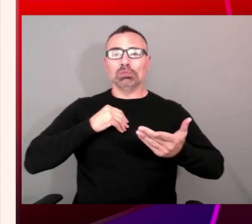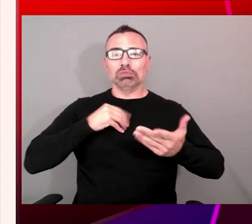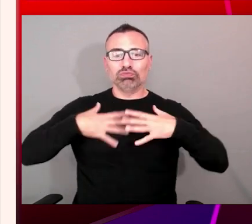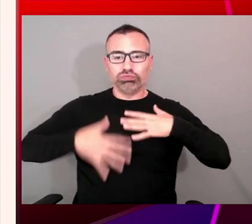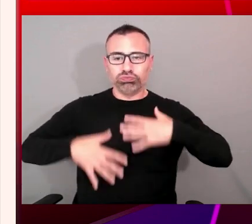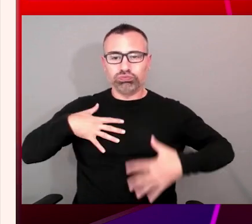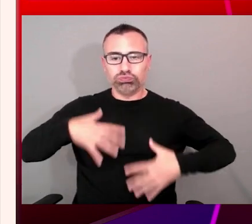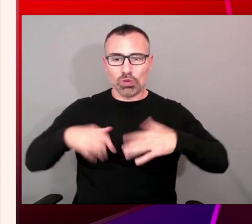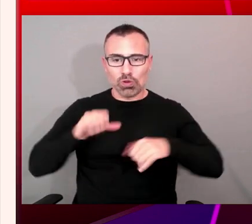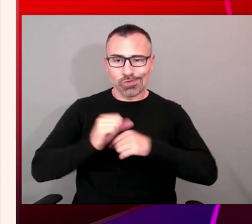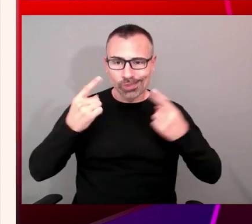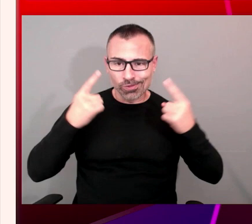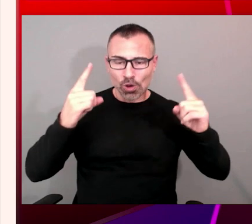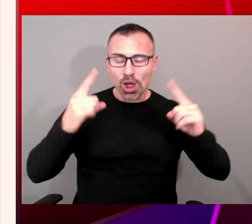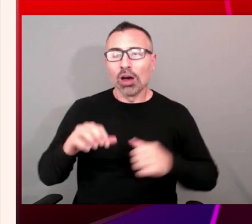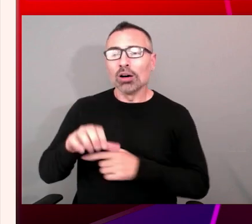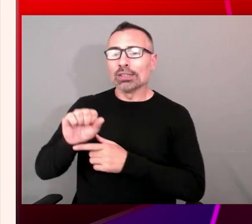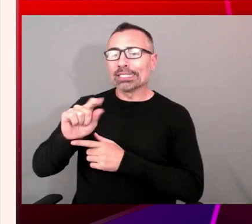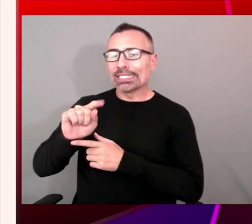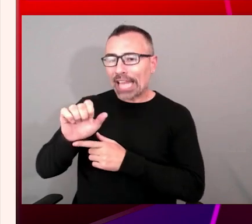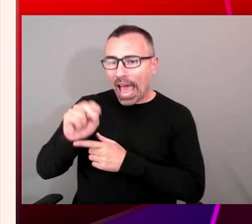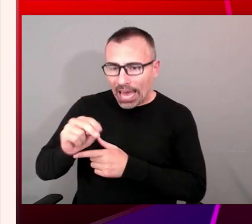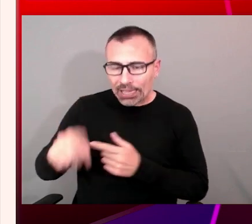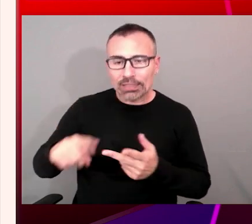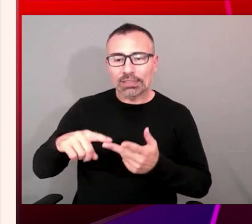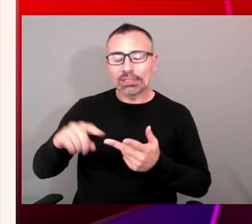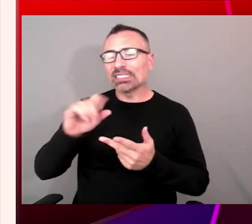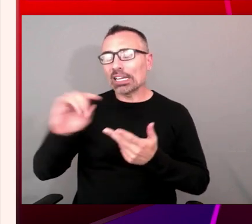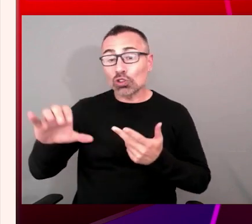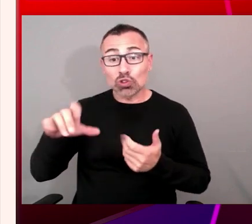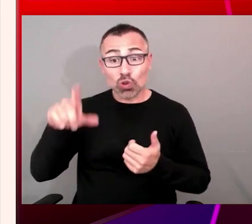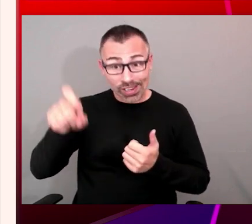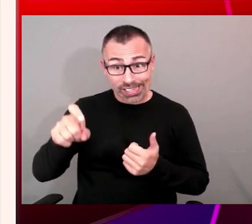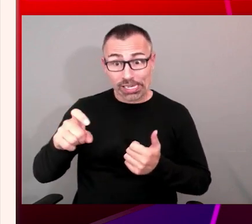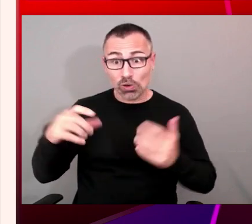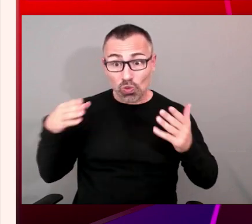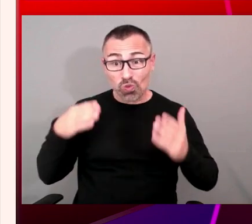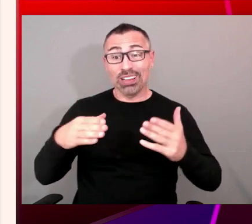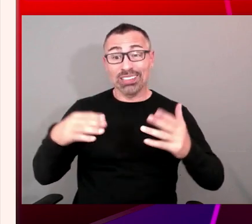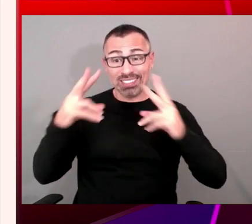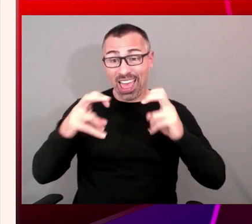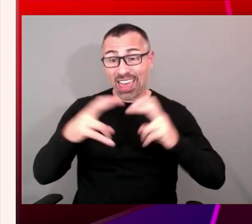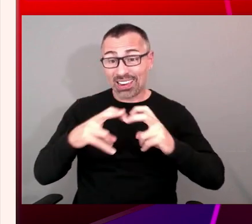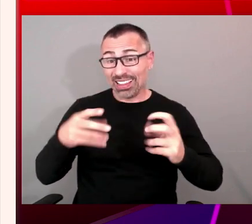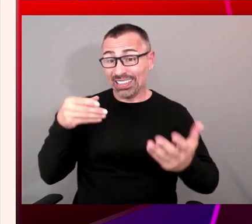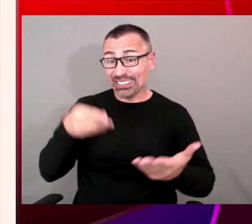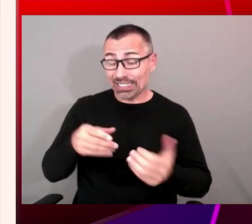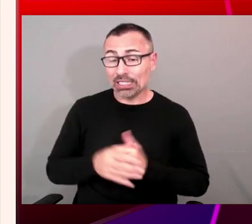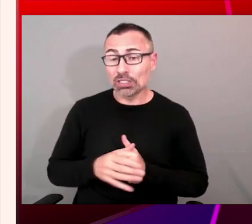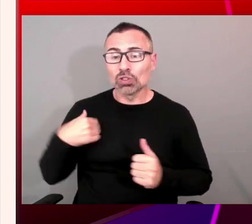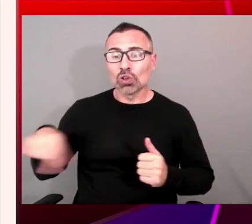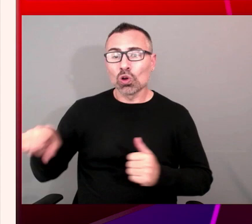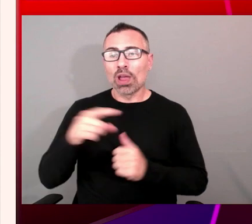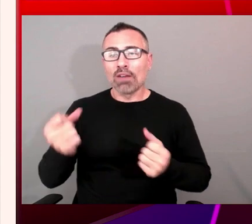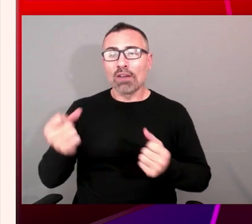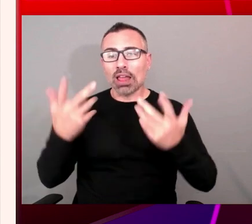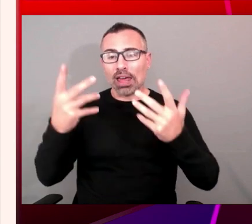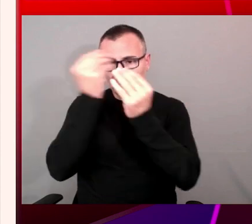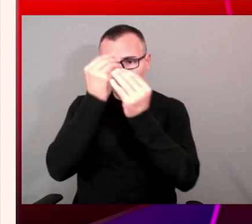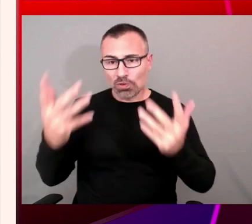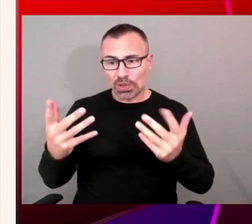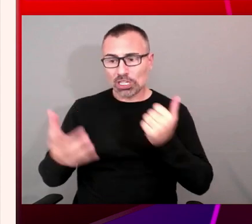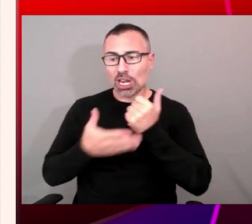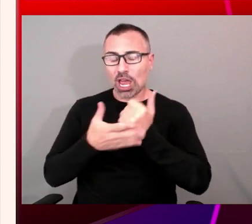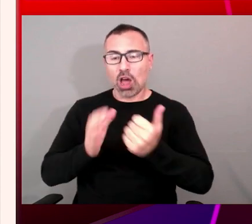so we need a way to analyze that. And so we built a lot of these analytic transformations to help our customers take this population scale data. And with a